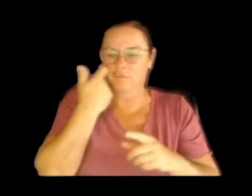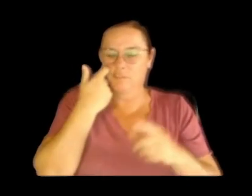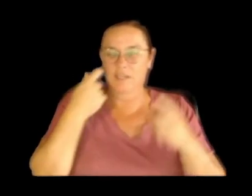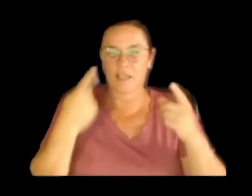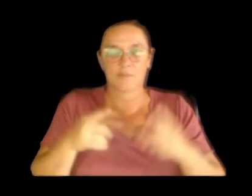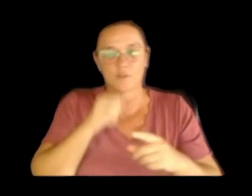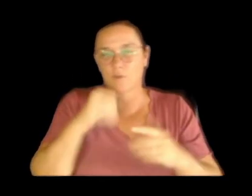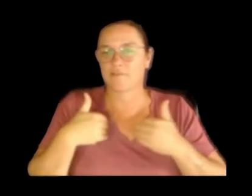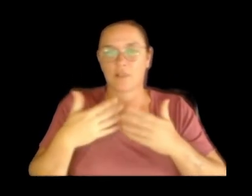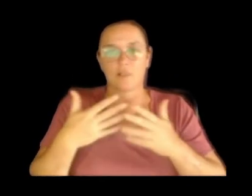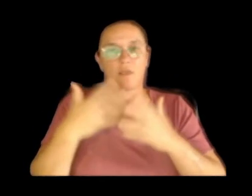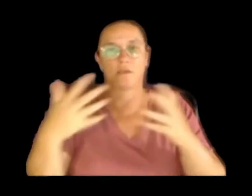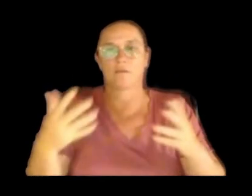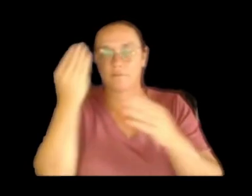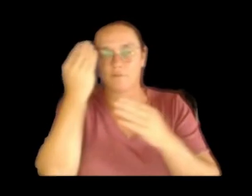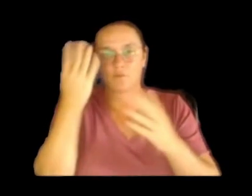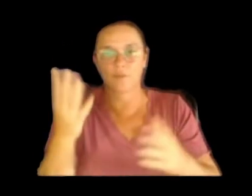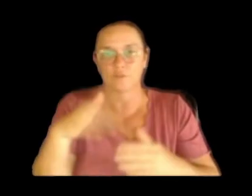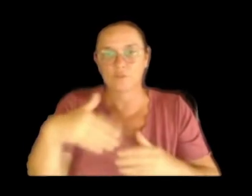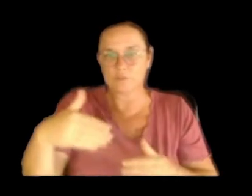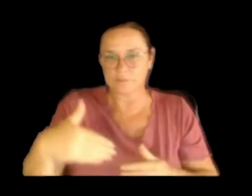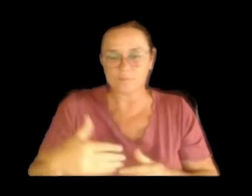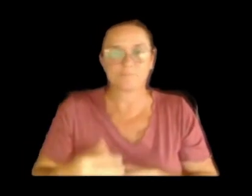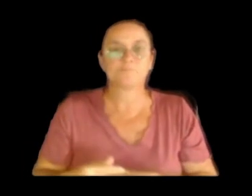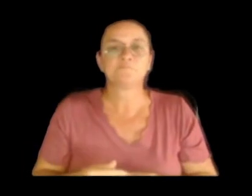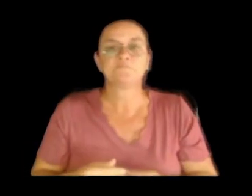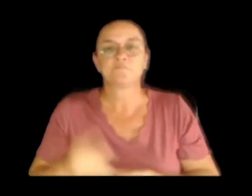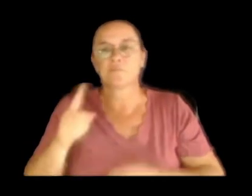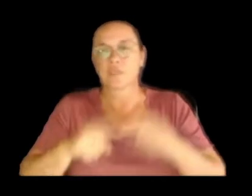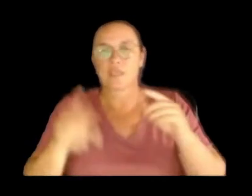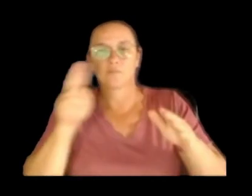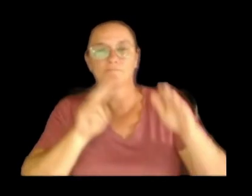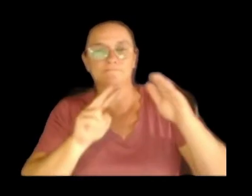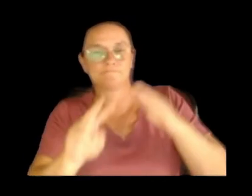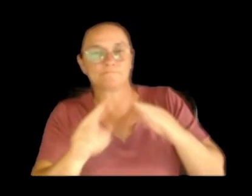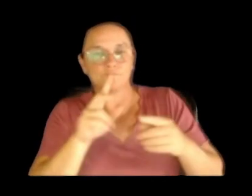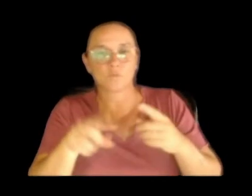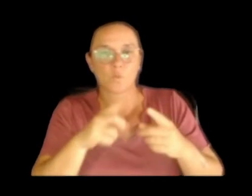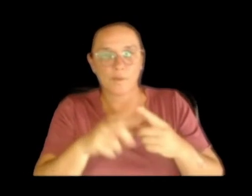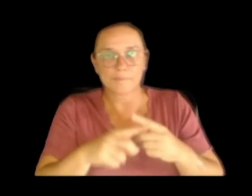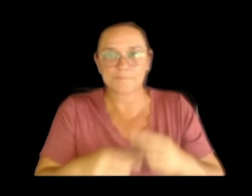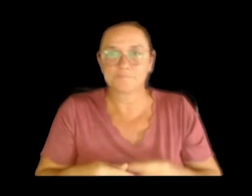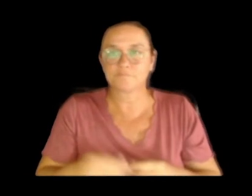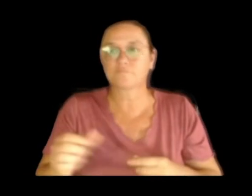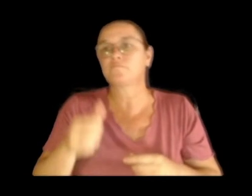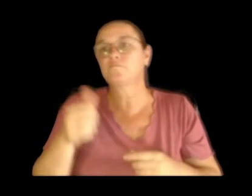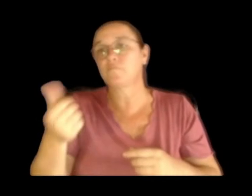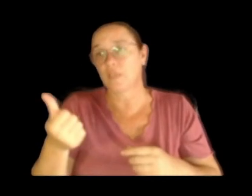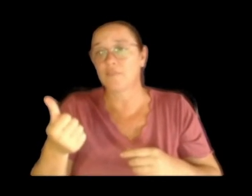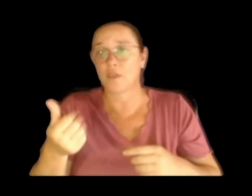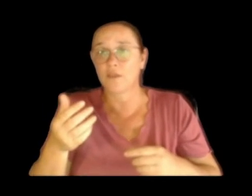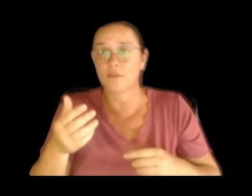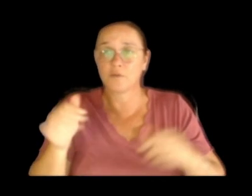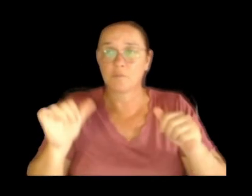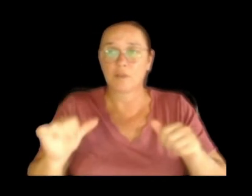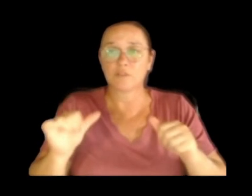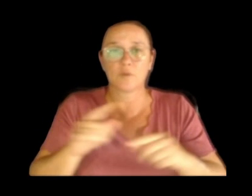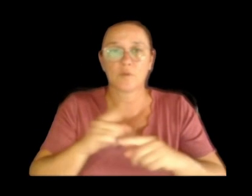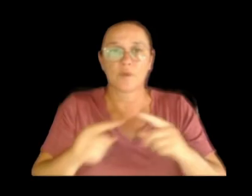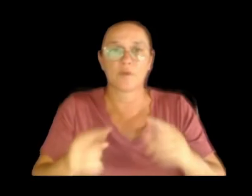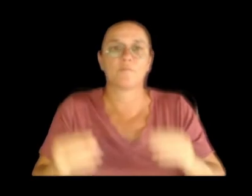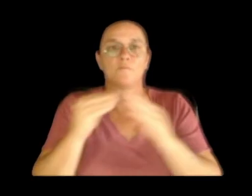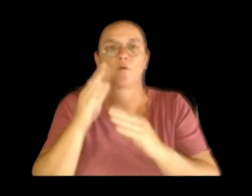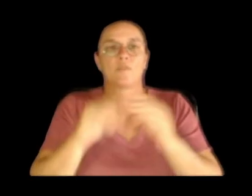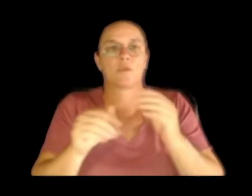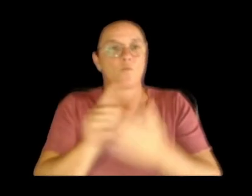data to make a prediction, with the USGS indicating that another fountain episode is possible, but likely more than a week away.